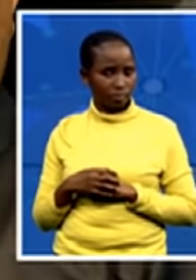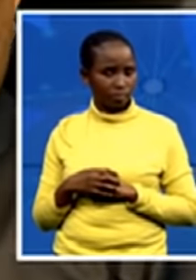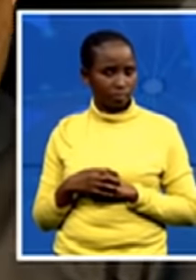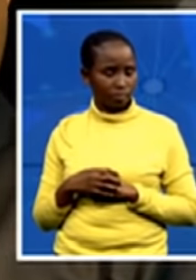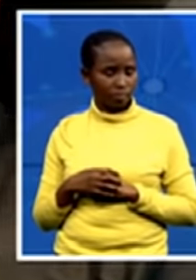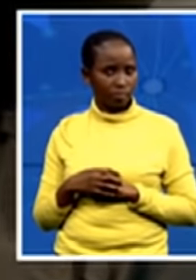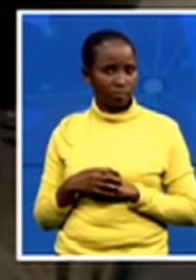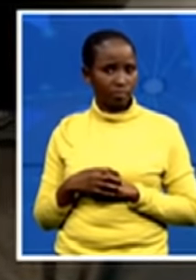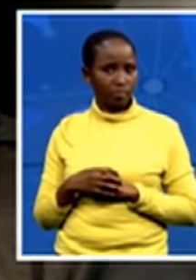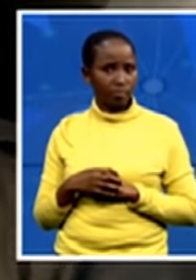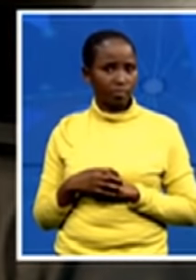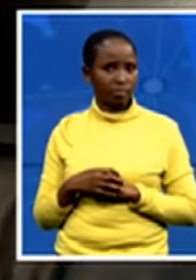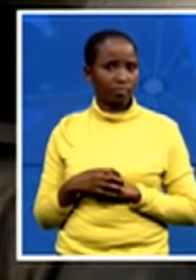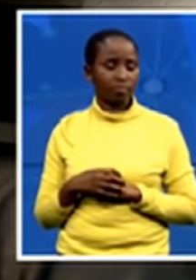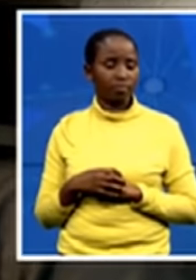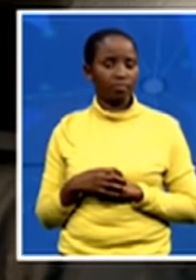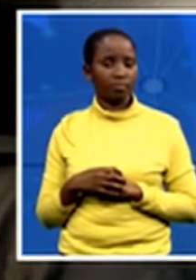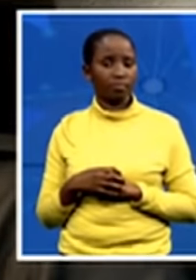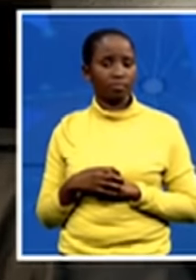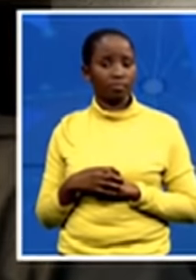You want to start, Makosi?